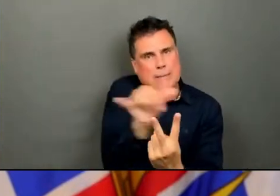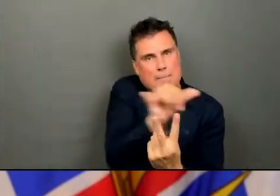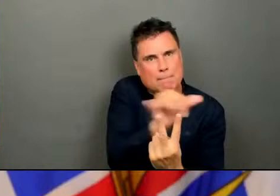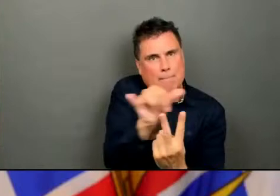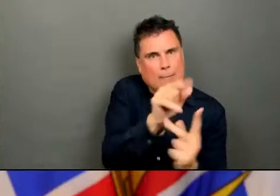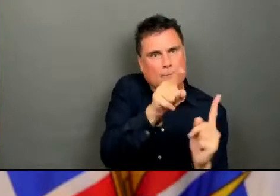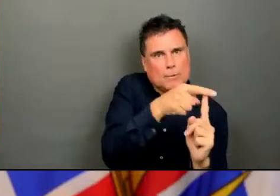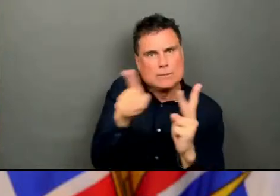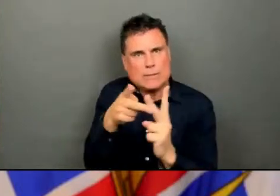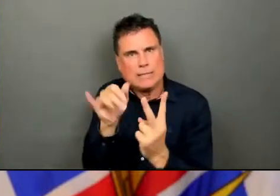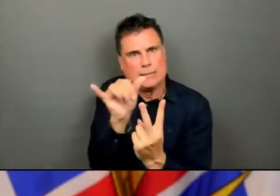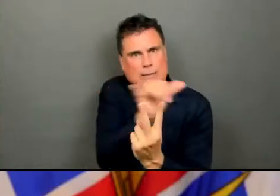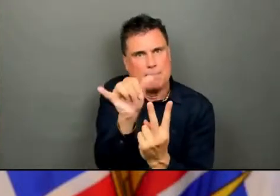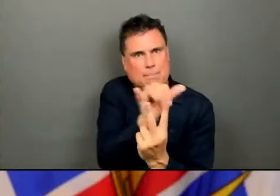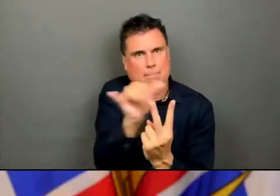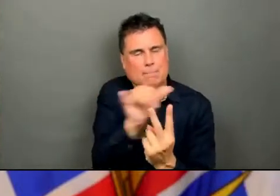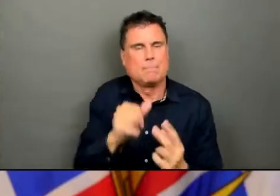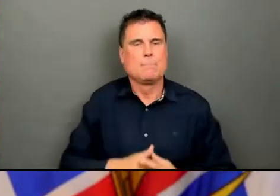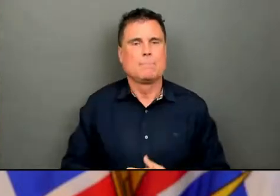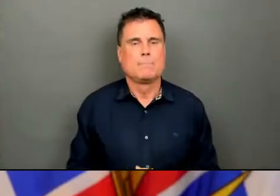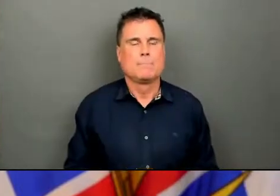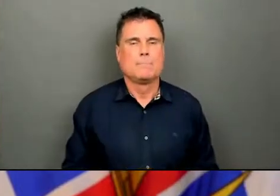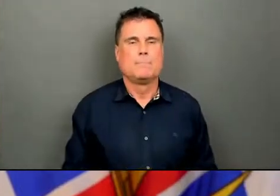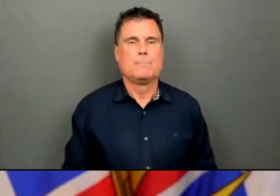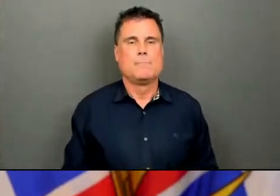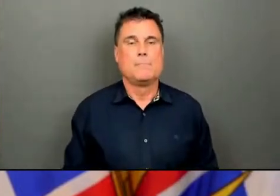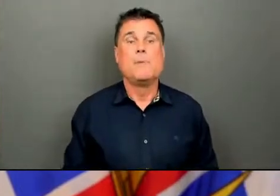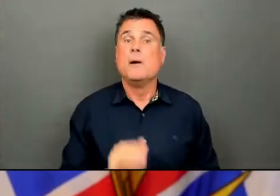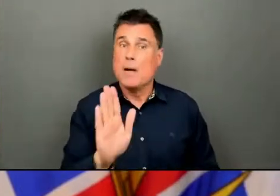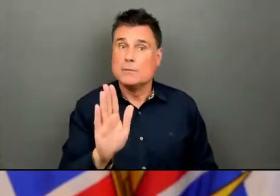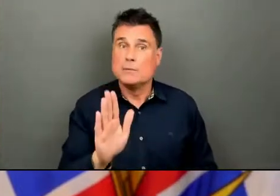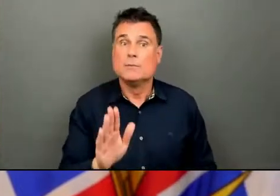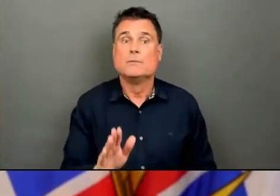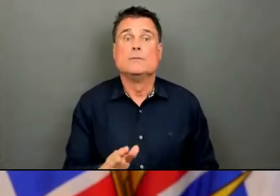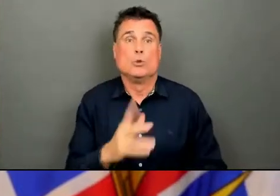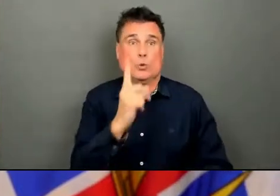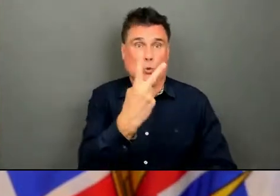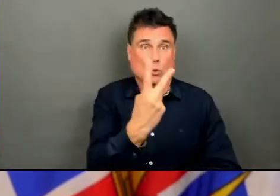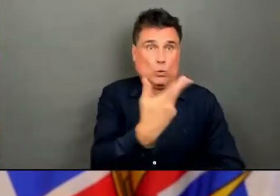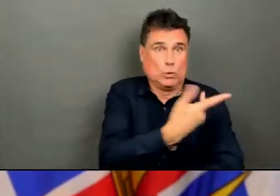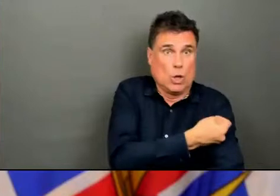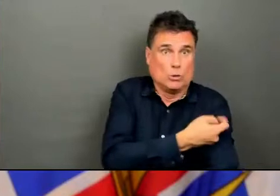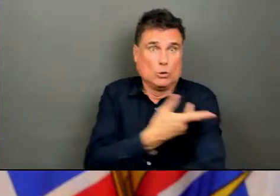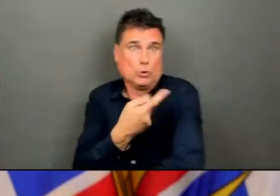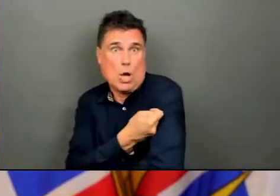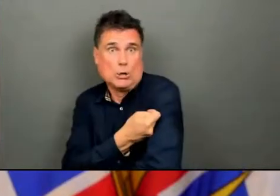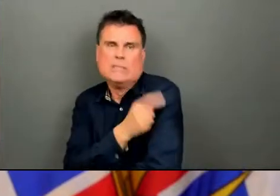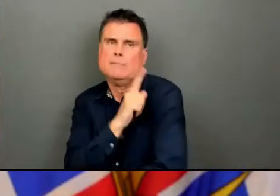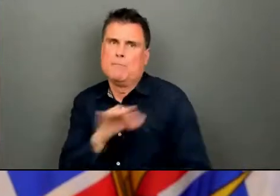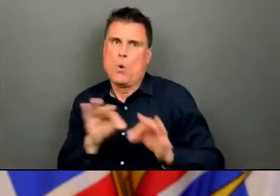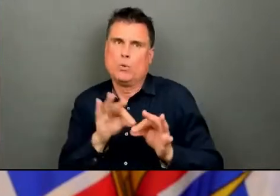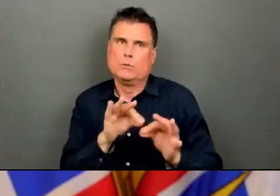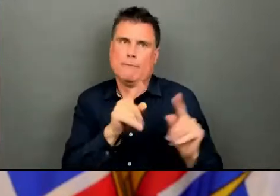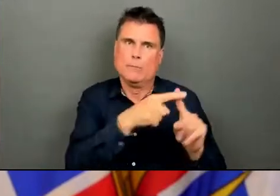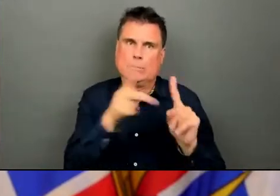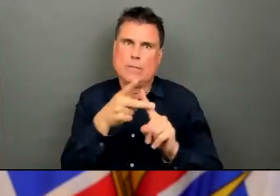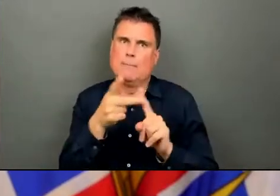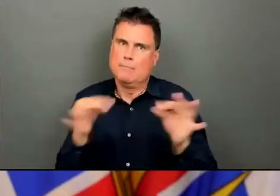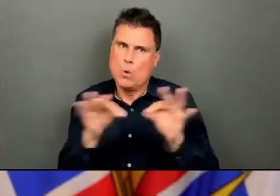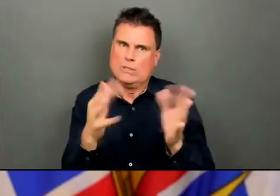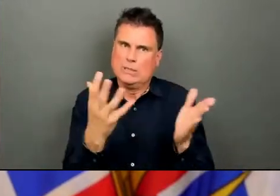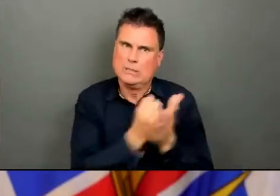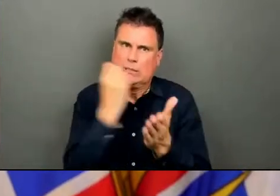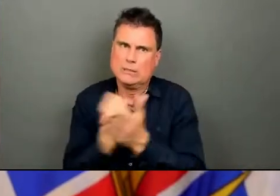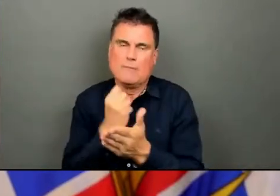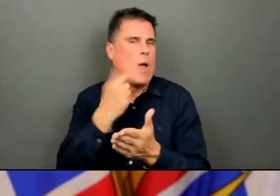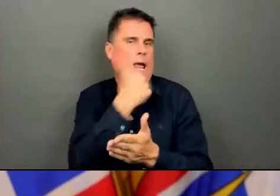dose. But getting two doses of the vaccine is important for all of the vaccines that we have here in the province, and